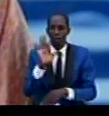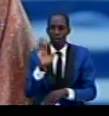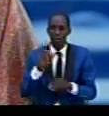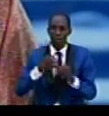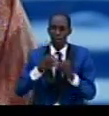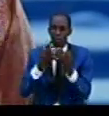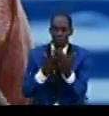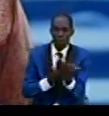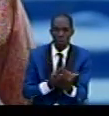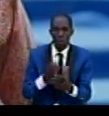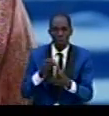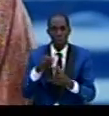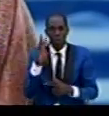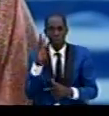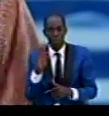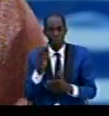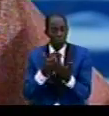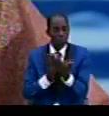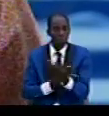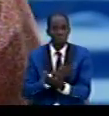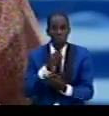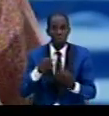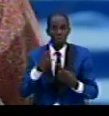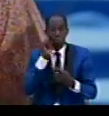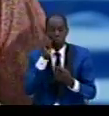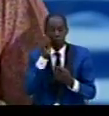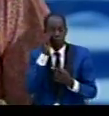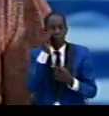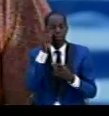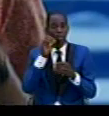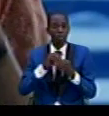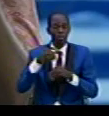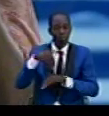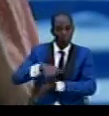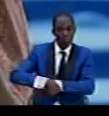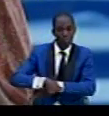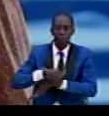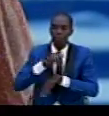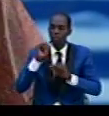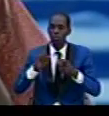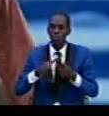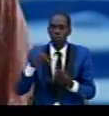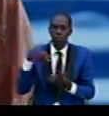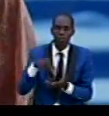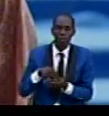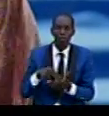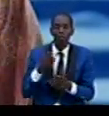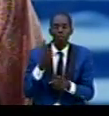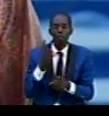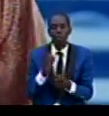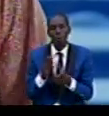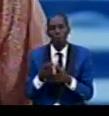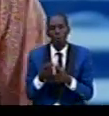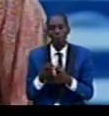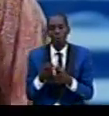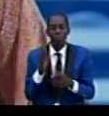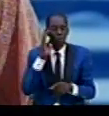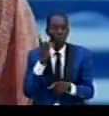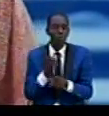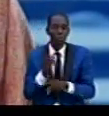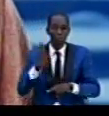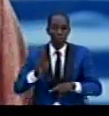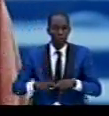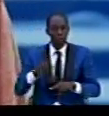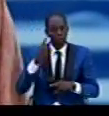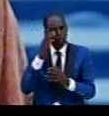a.m. And anytime I wake up in the midnight like that, I'll not be able to stand up. It's either I sit for some minutes before I stand up. But